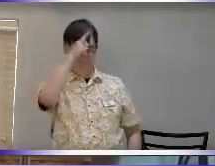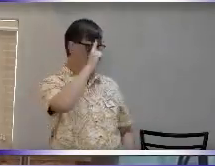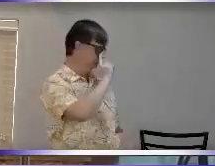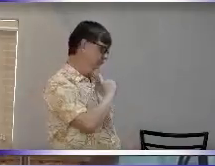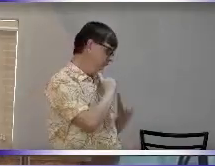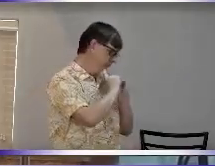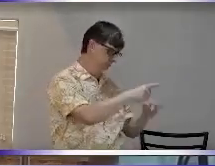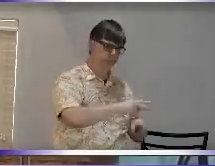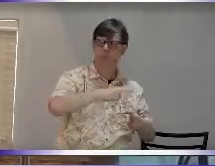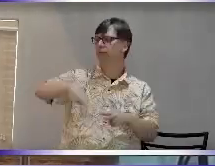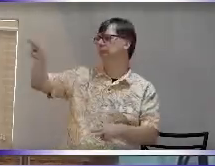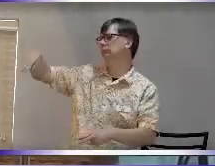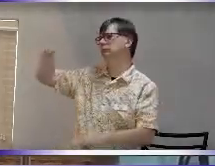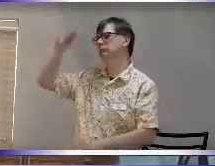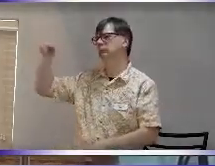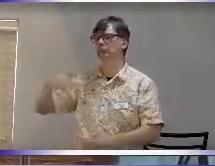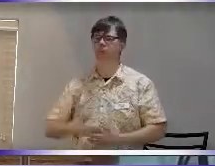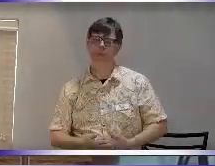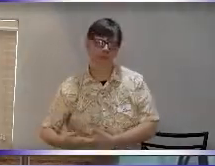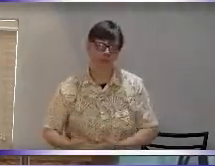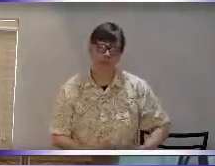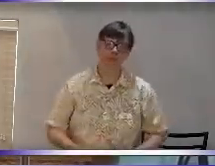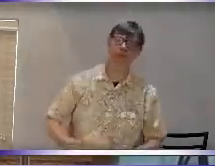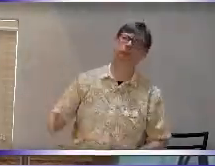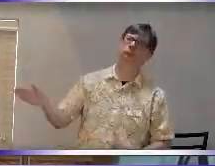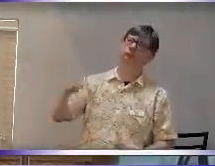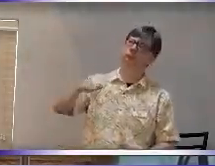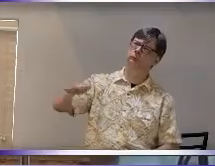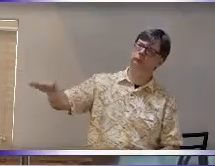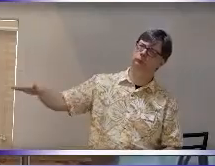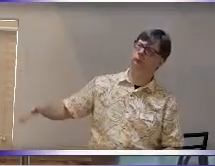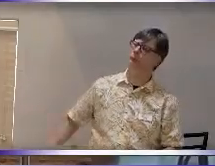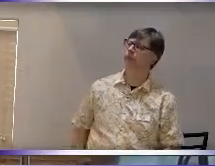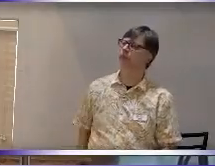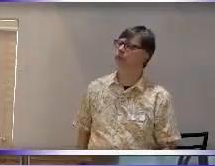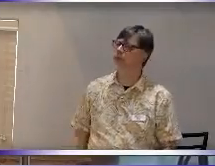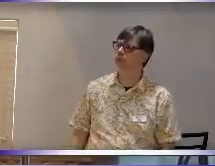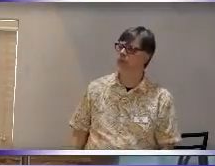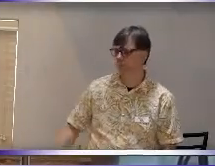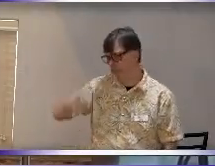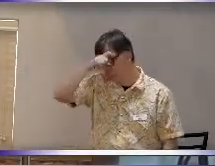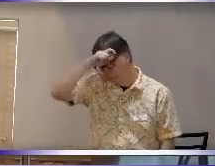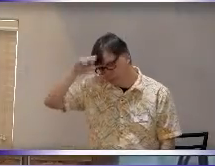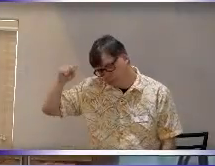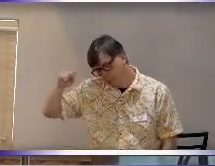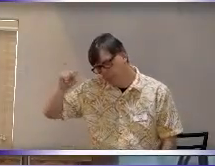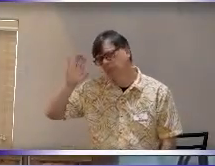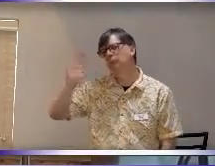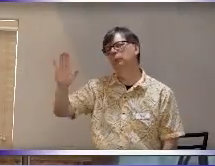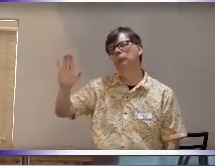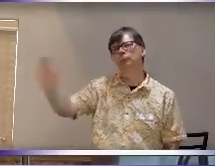right shortly after birth that we as children, infants really, recognize that